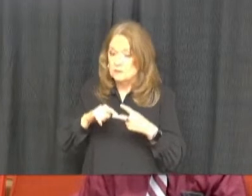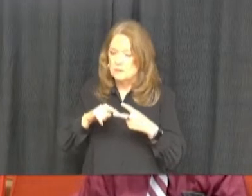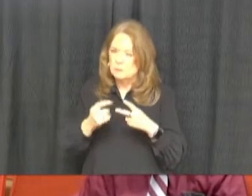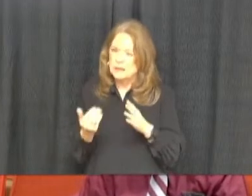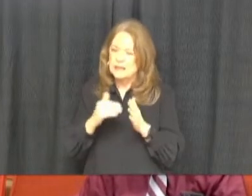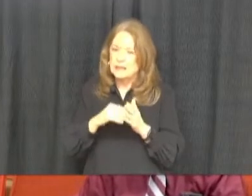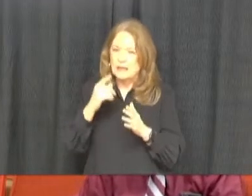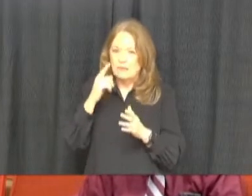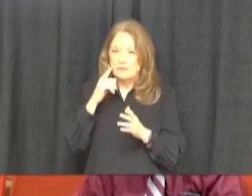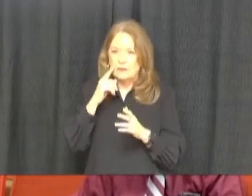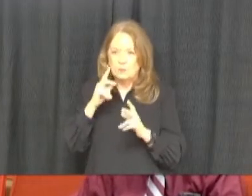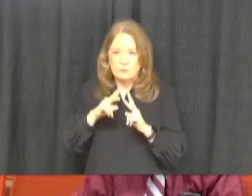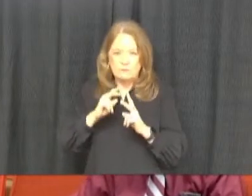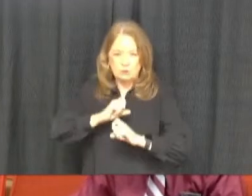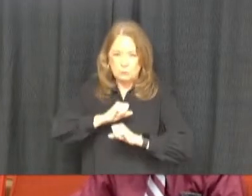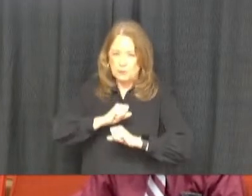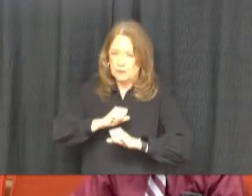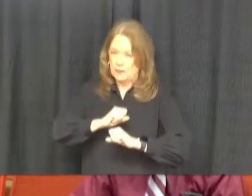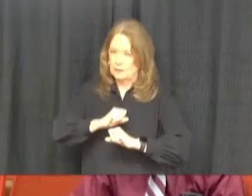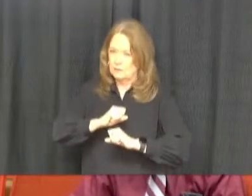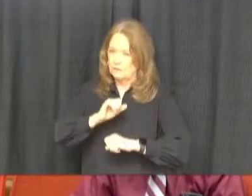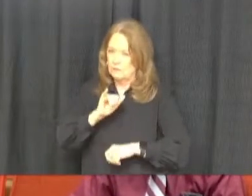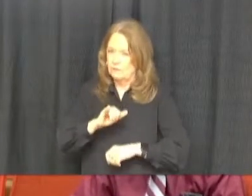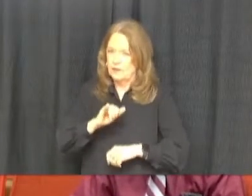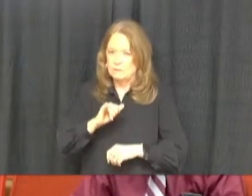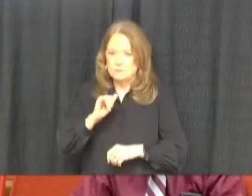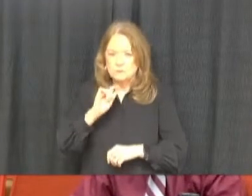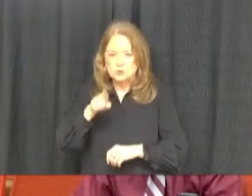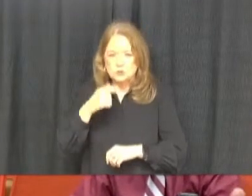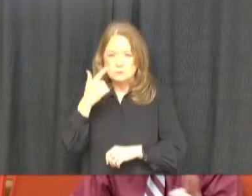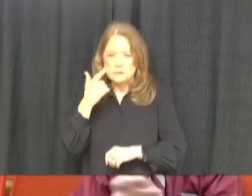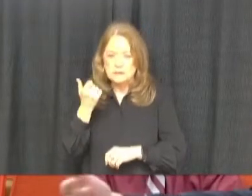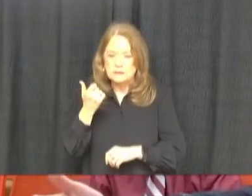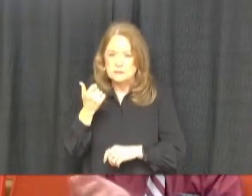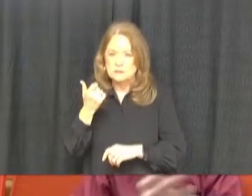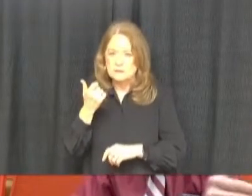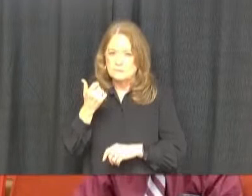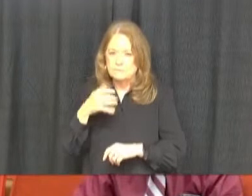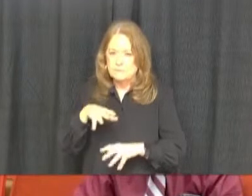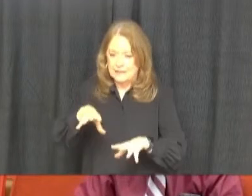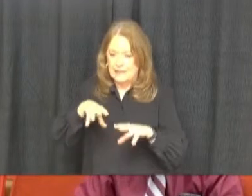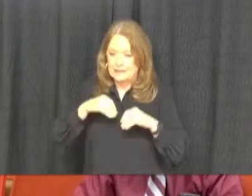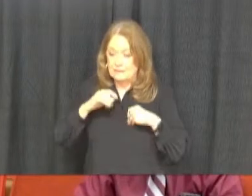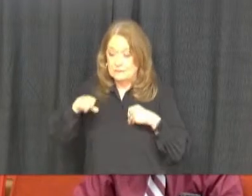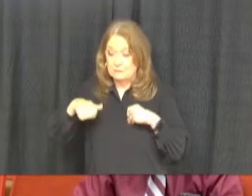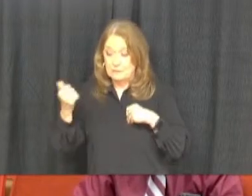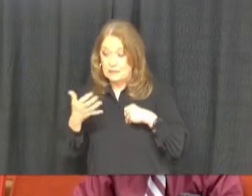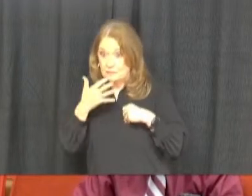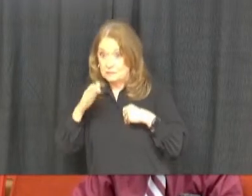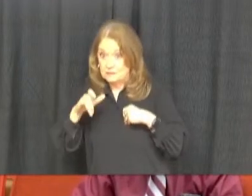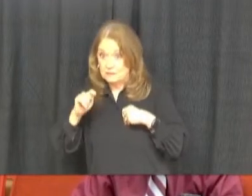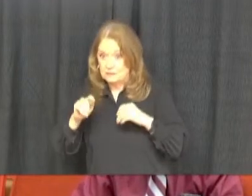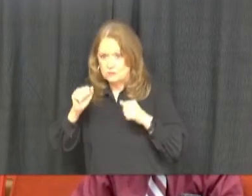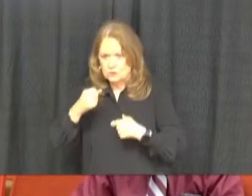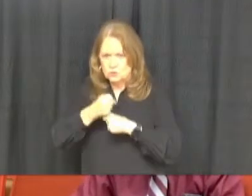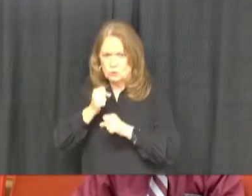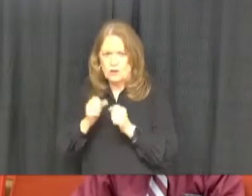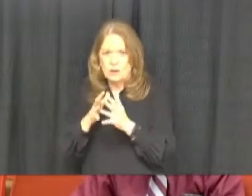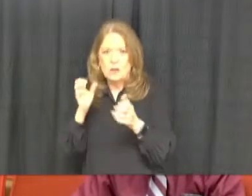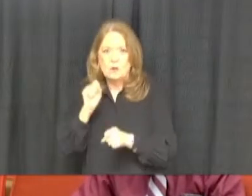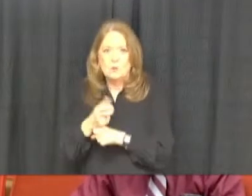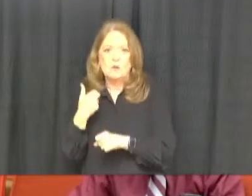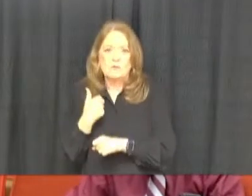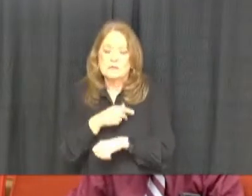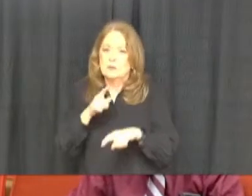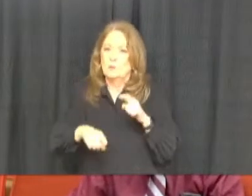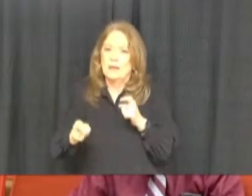think we'll be very protective of that, just because of, accepting someone else's hot list. It could create a lot of work for us that we